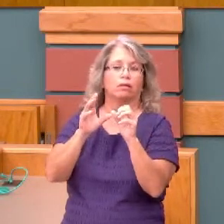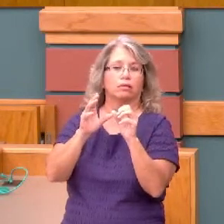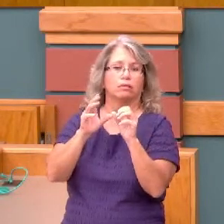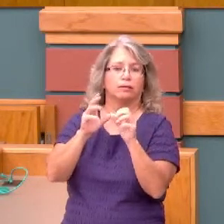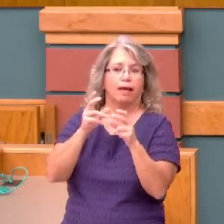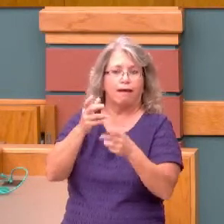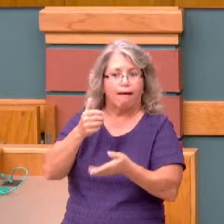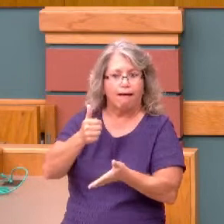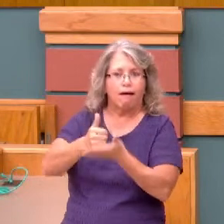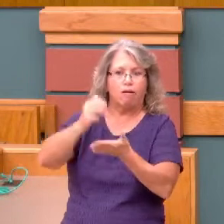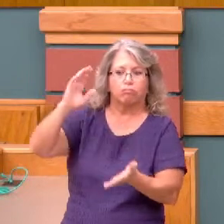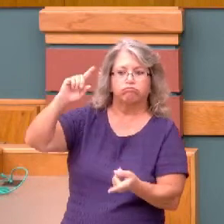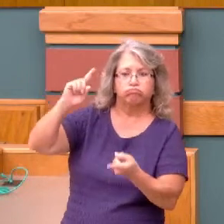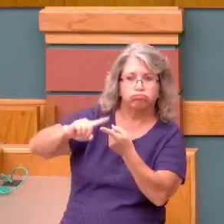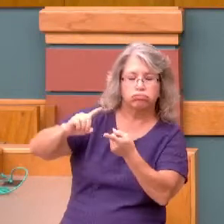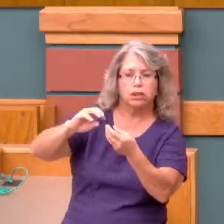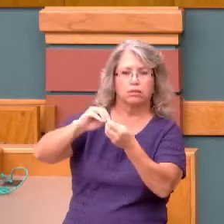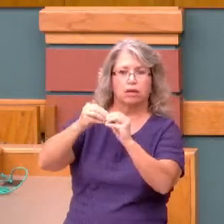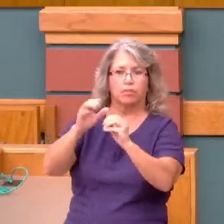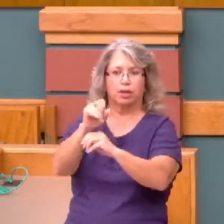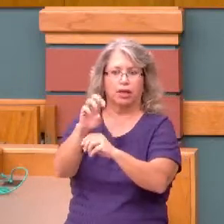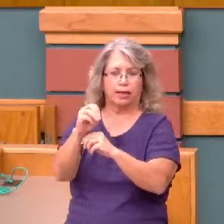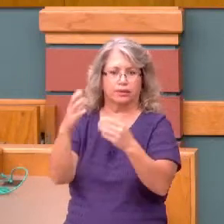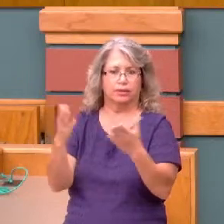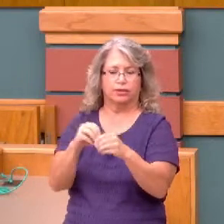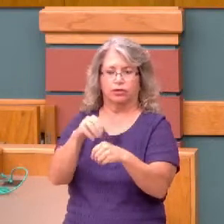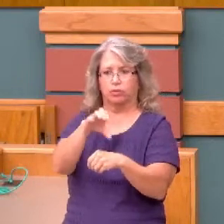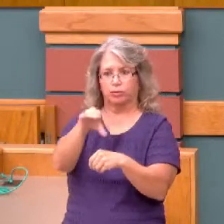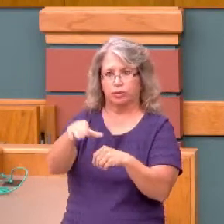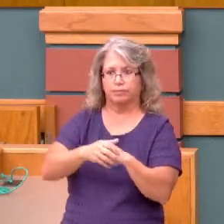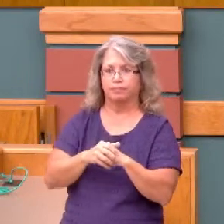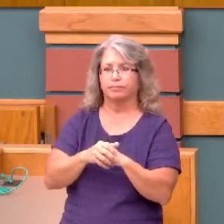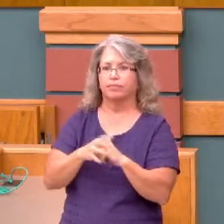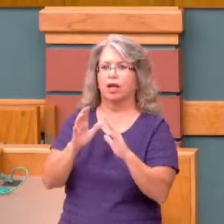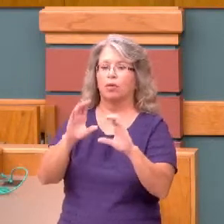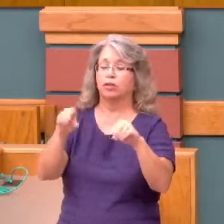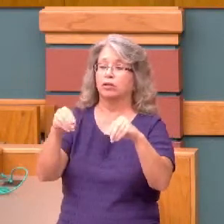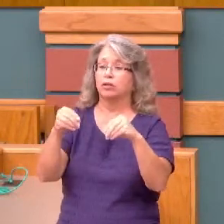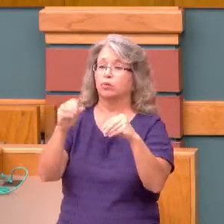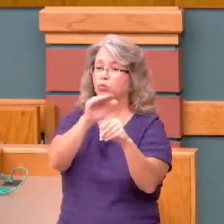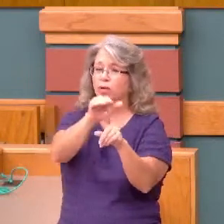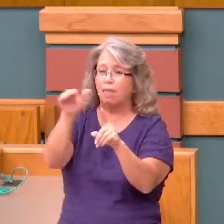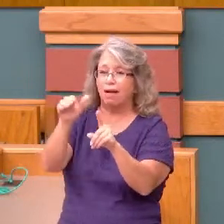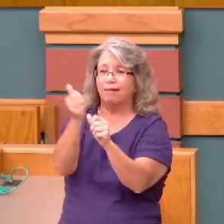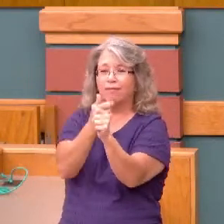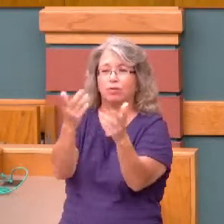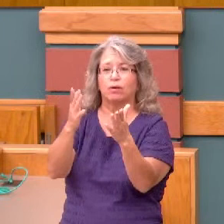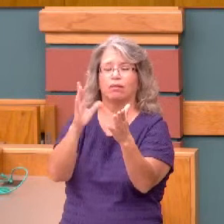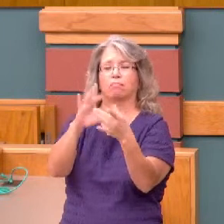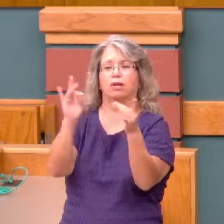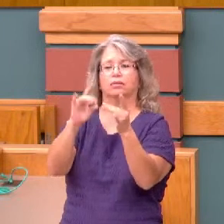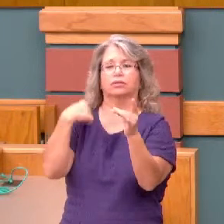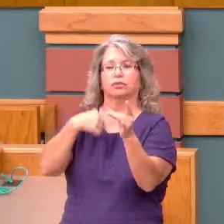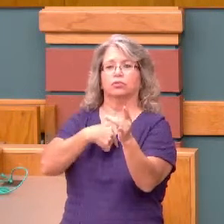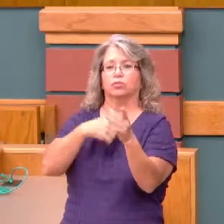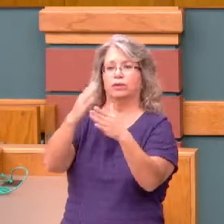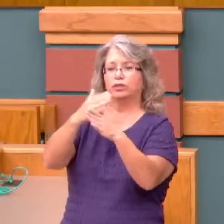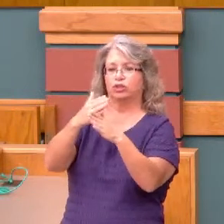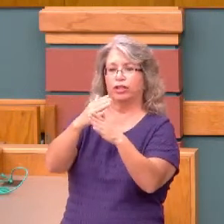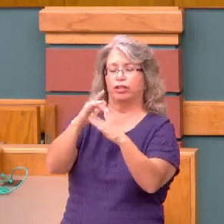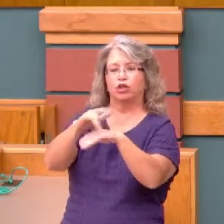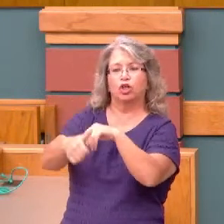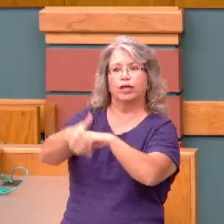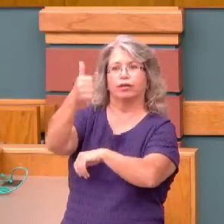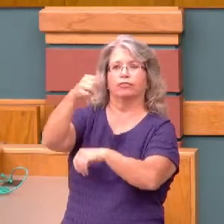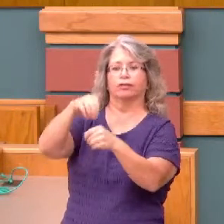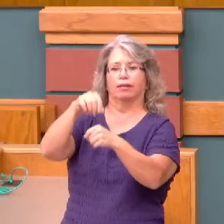social distance. I want to remind everyone of the messages that we shared earlier in this pandemic, which still very